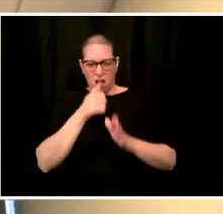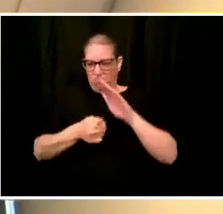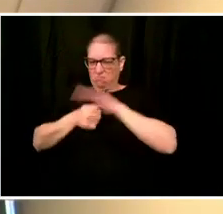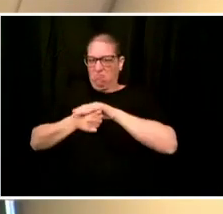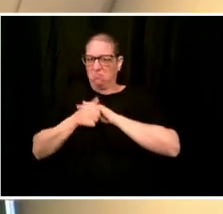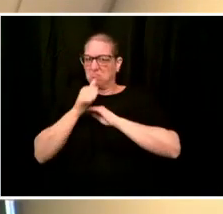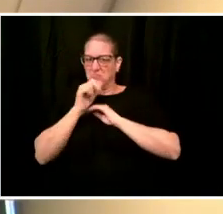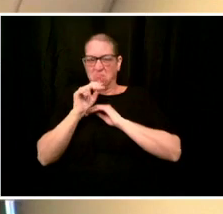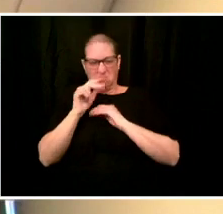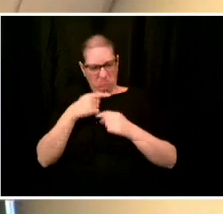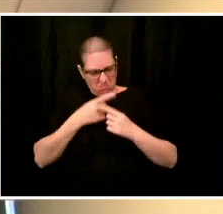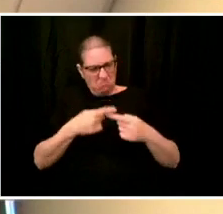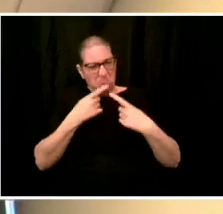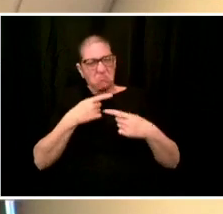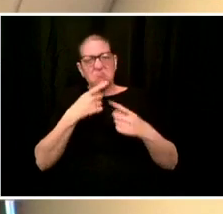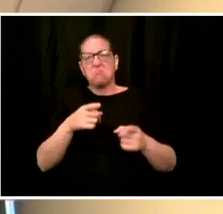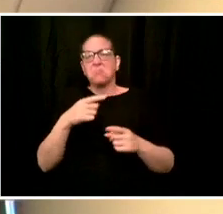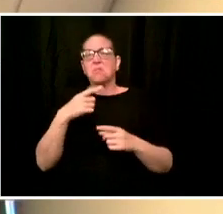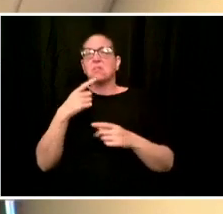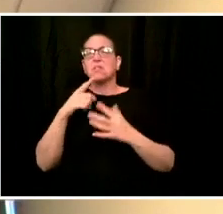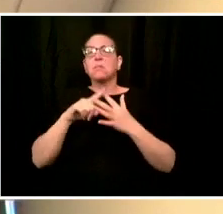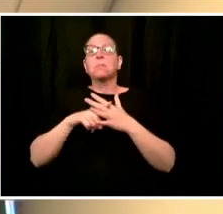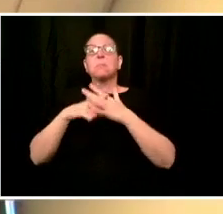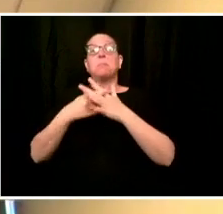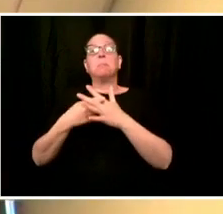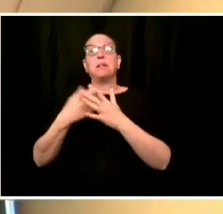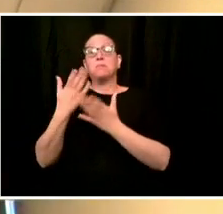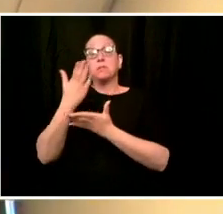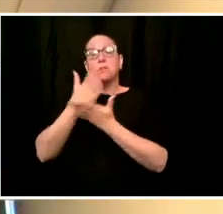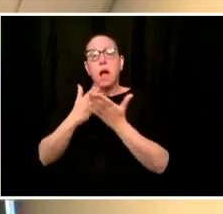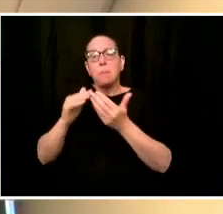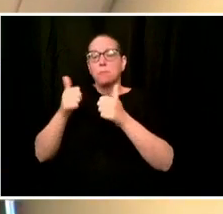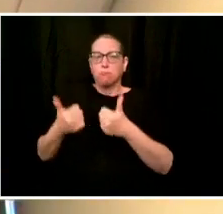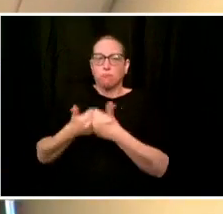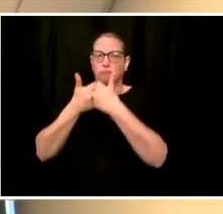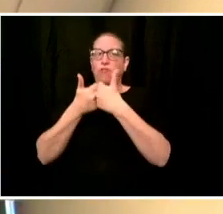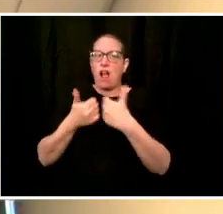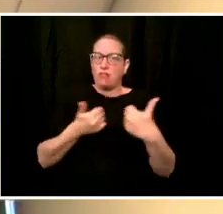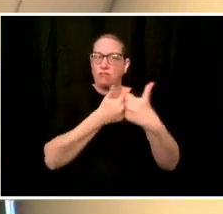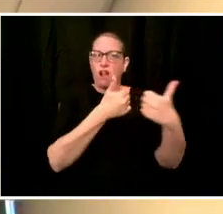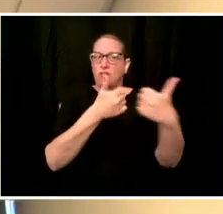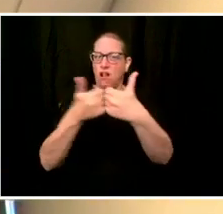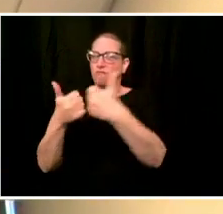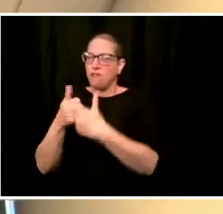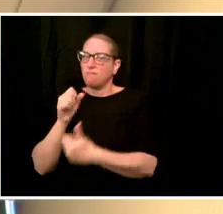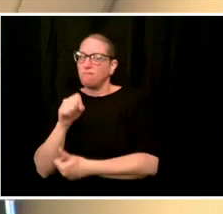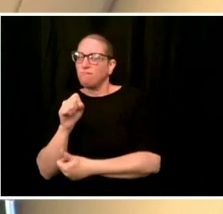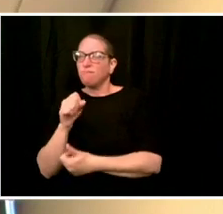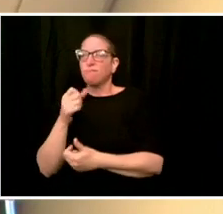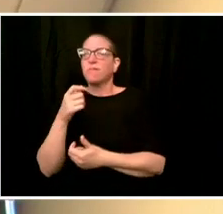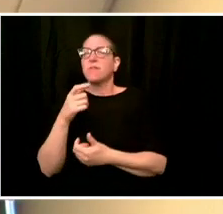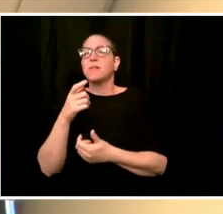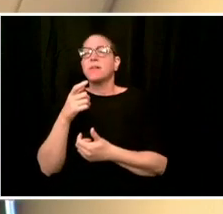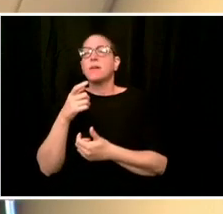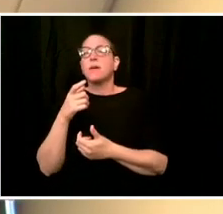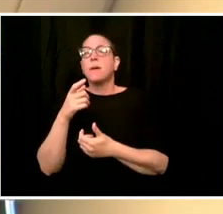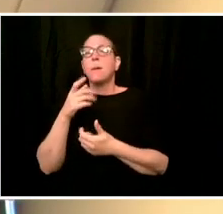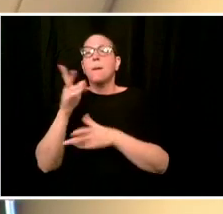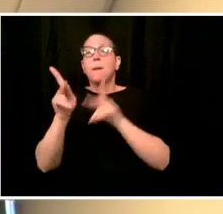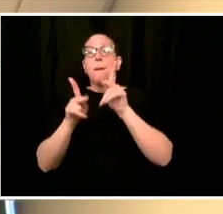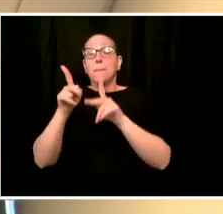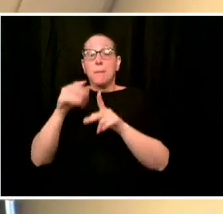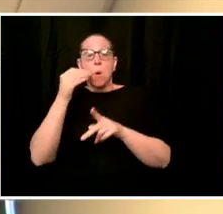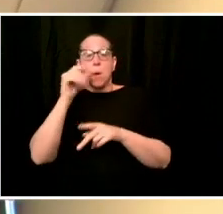people directly into the shelters when they had agreed to get on a bus. We made a change by redirecting the buses directly